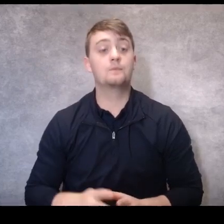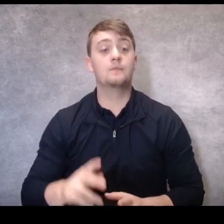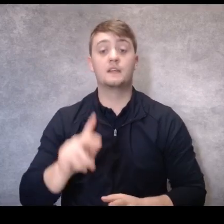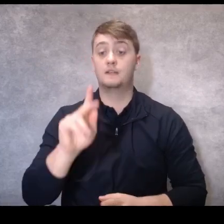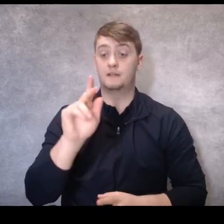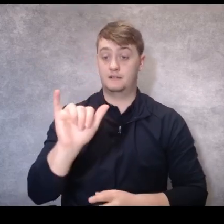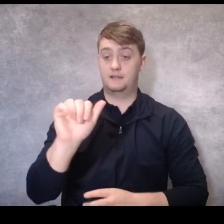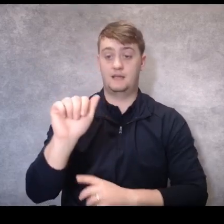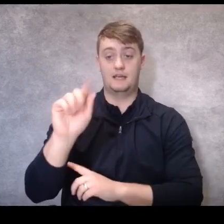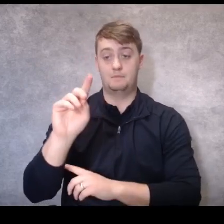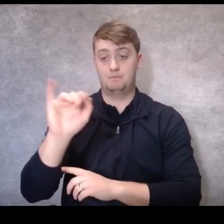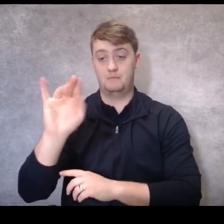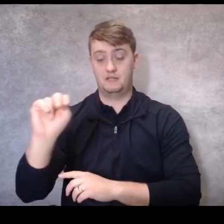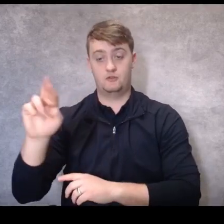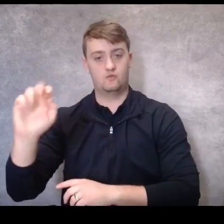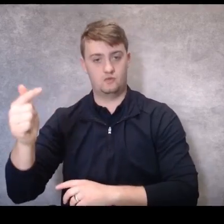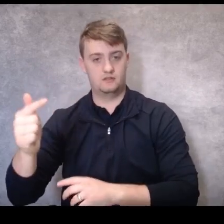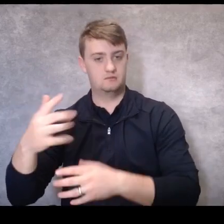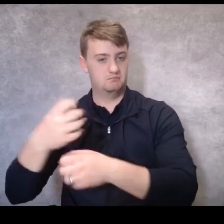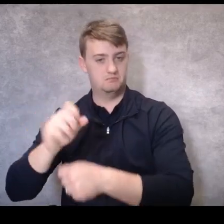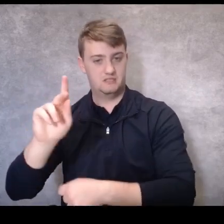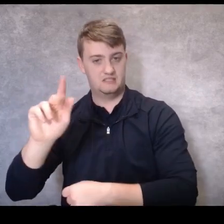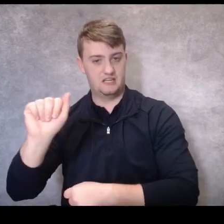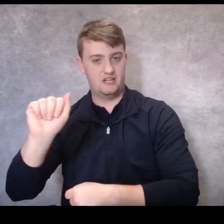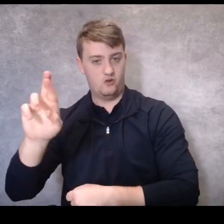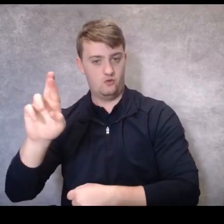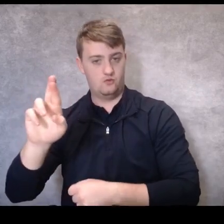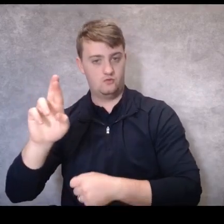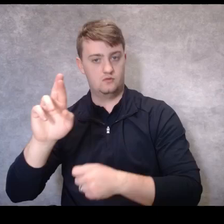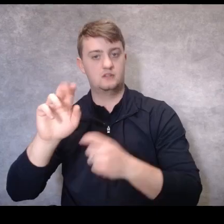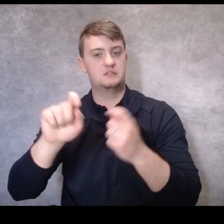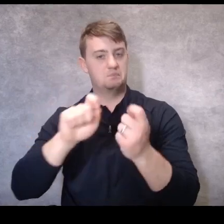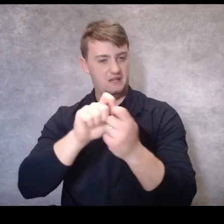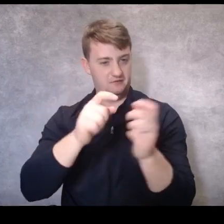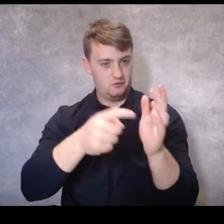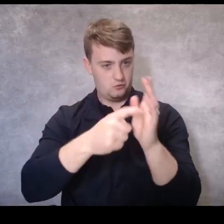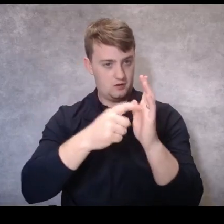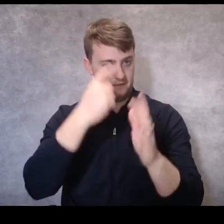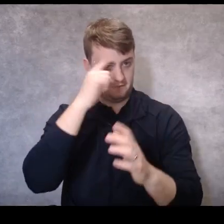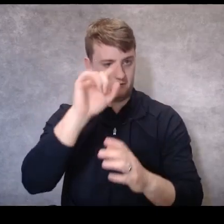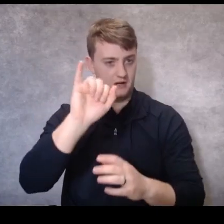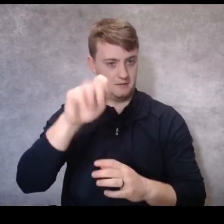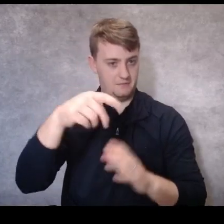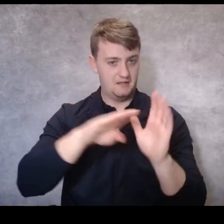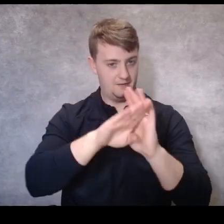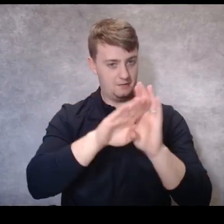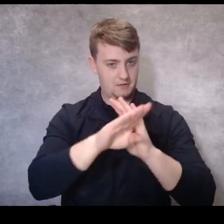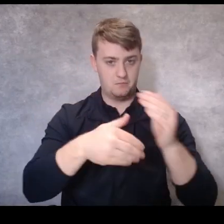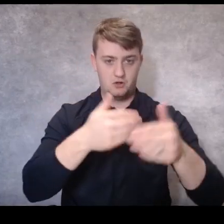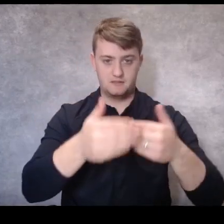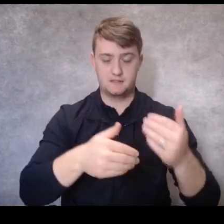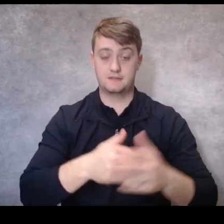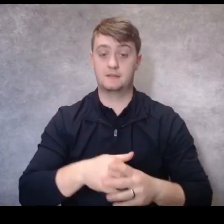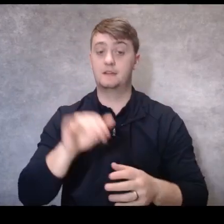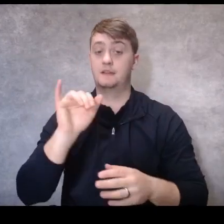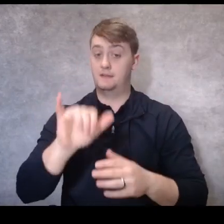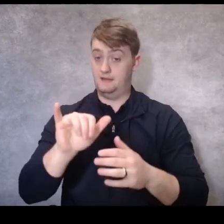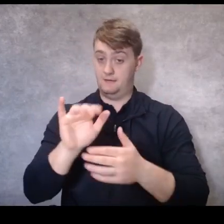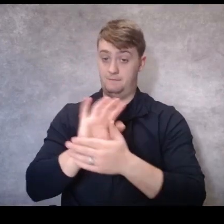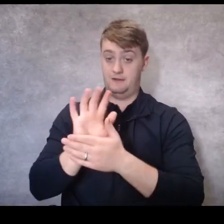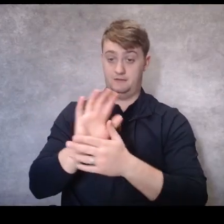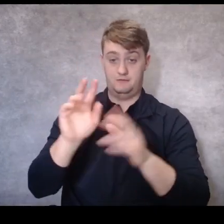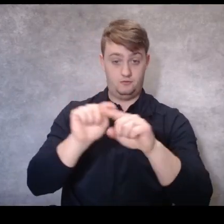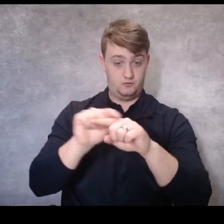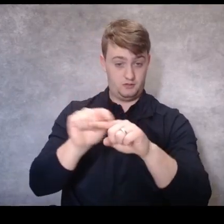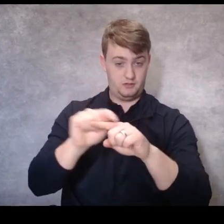The Kentucky Administrative Regulations, or KARs, specify requirements for the IEP development process. This